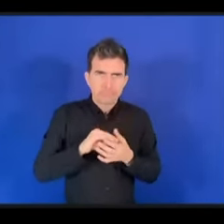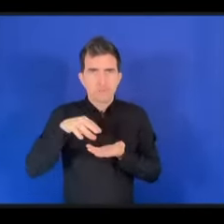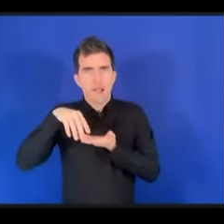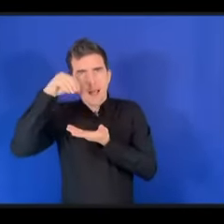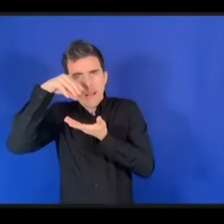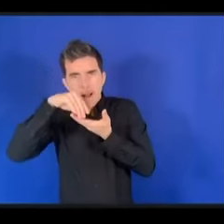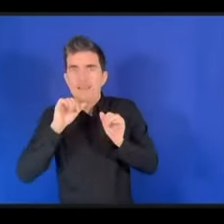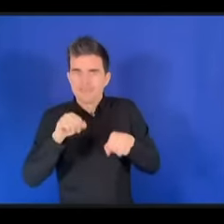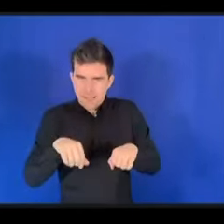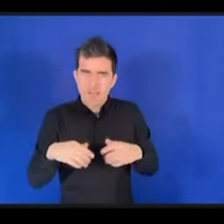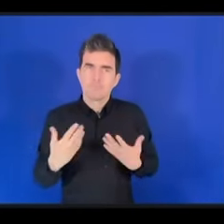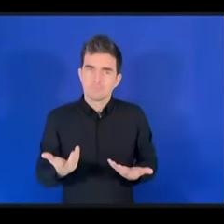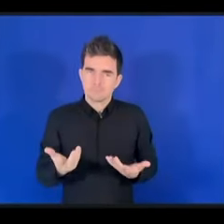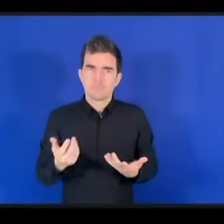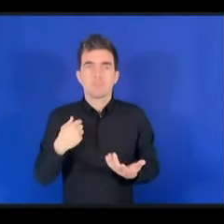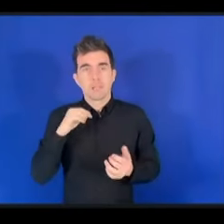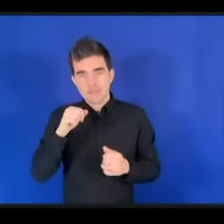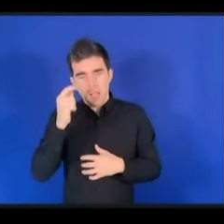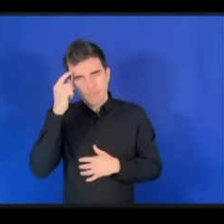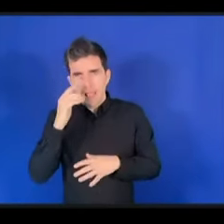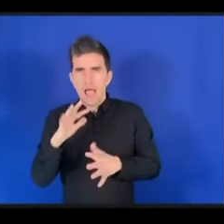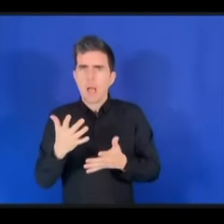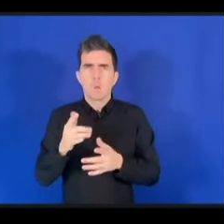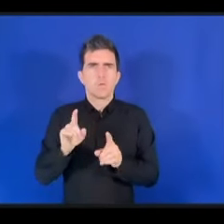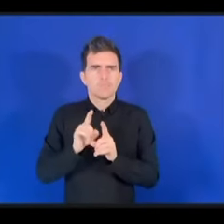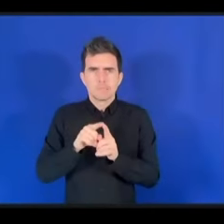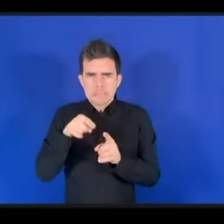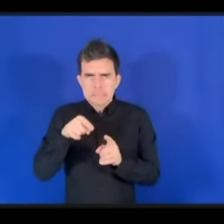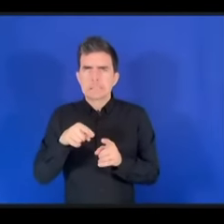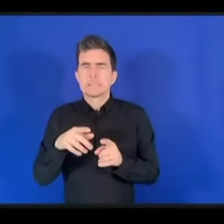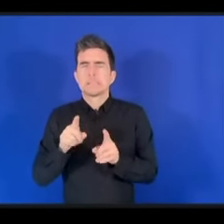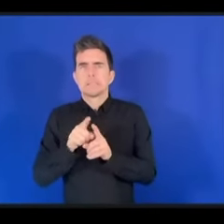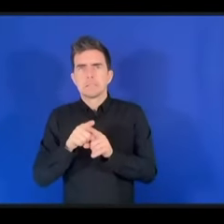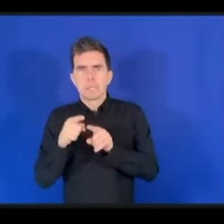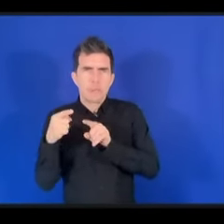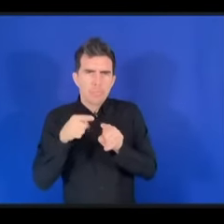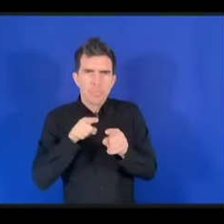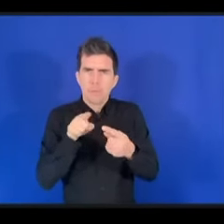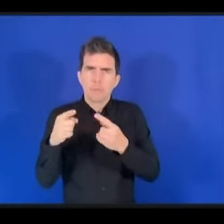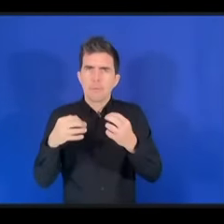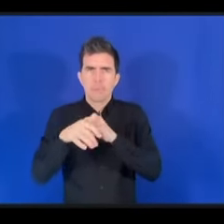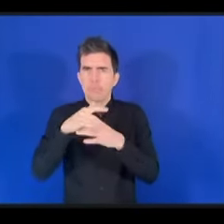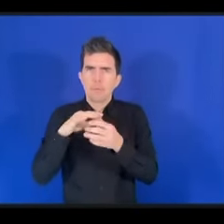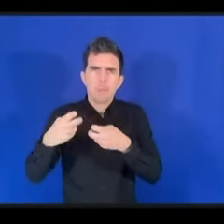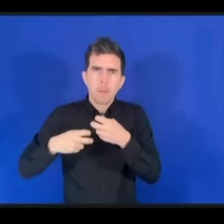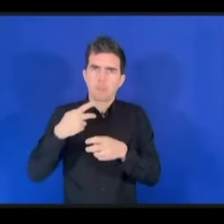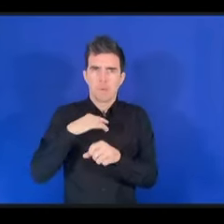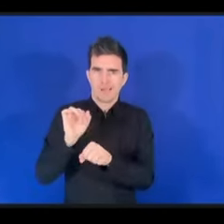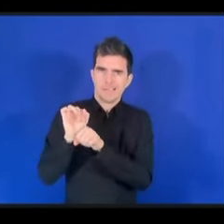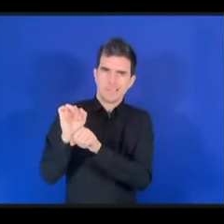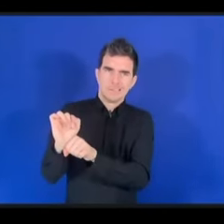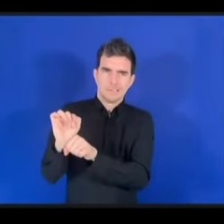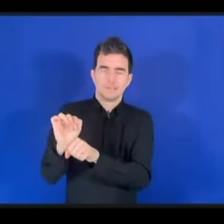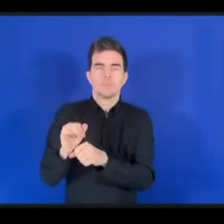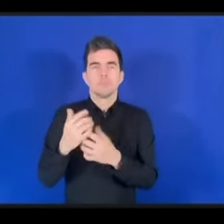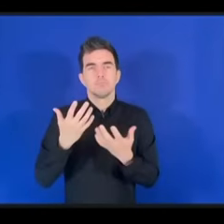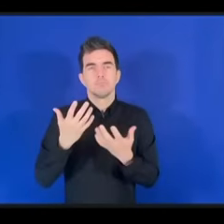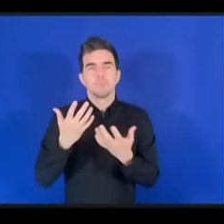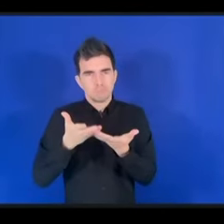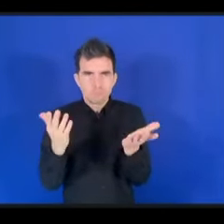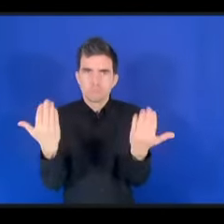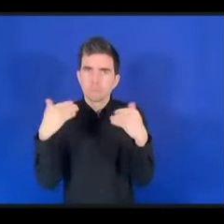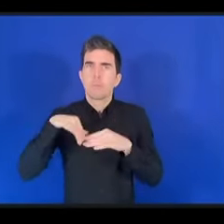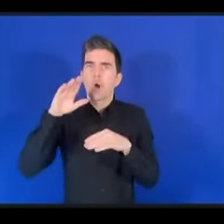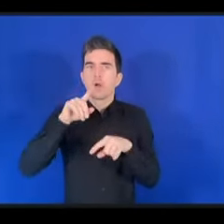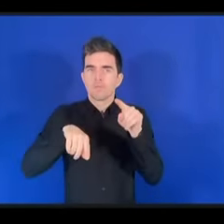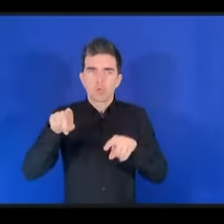divide, diversity, child online protection, regulation or not of AI, and the list goes on.